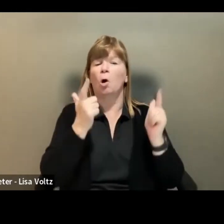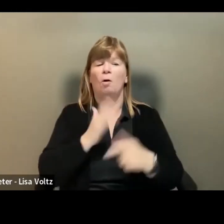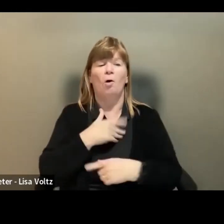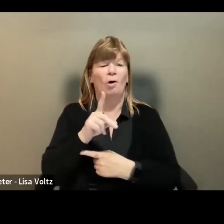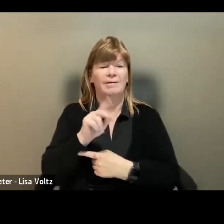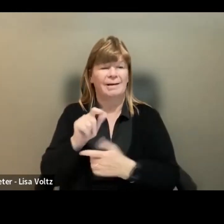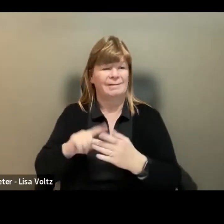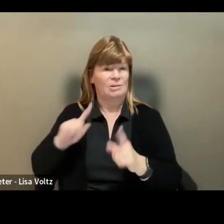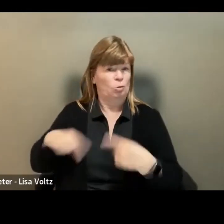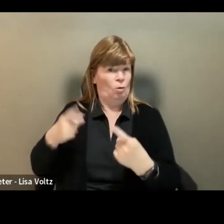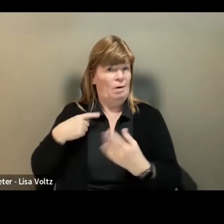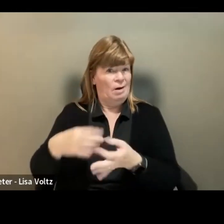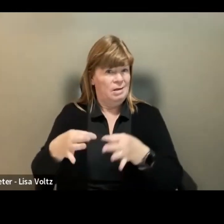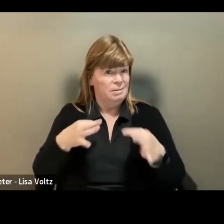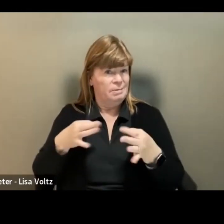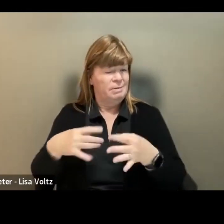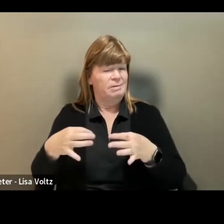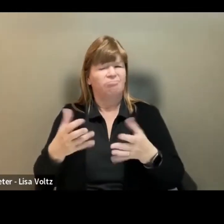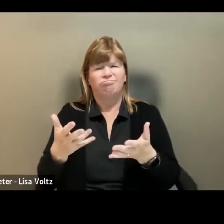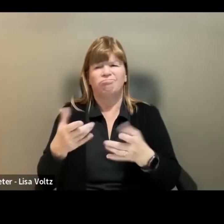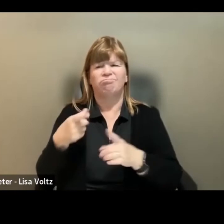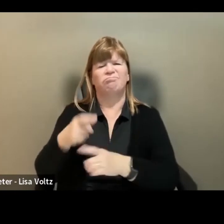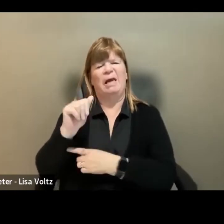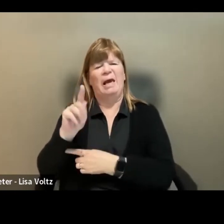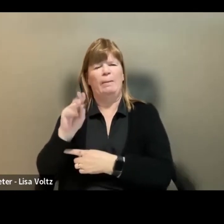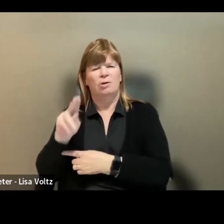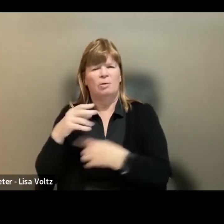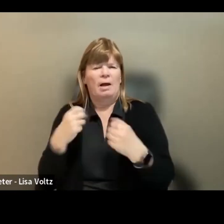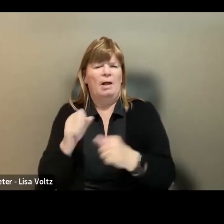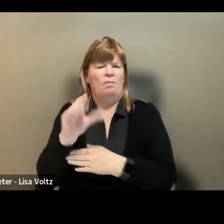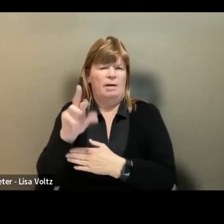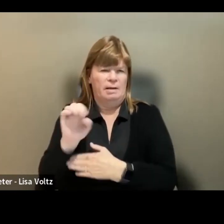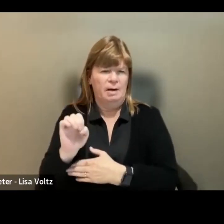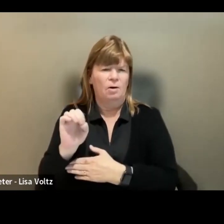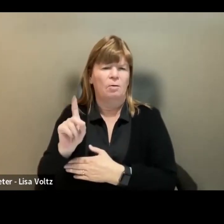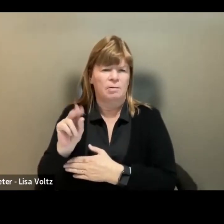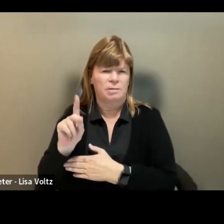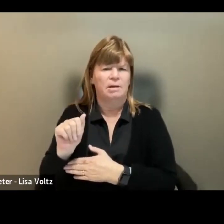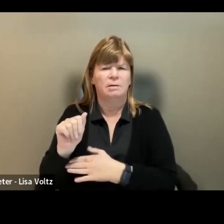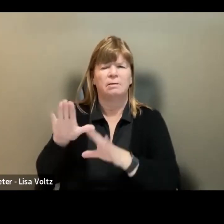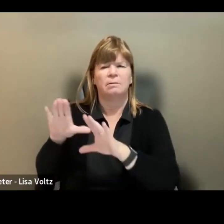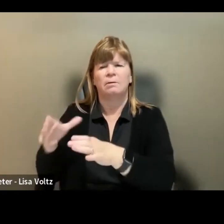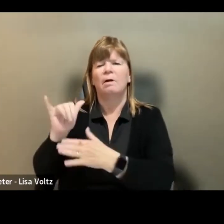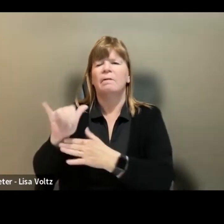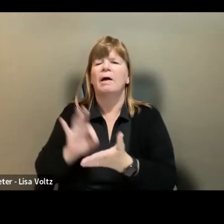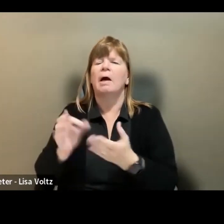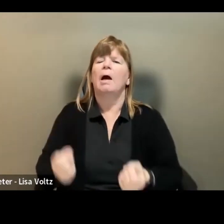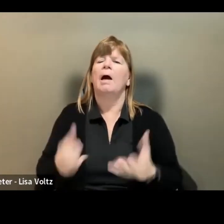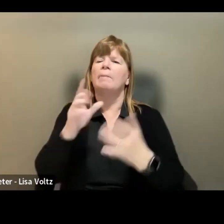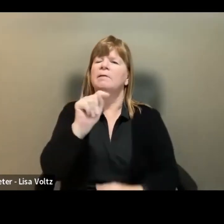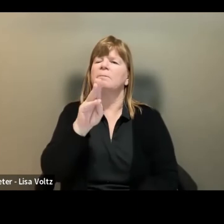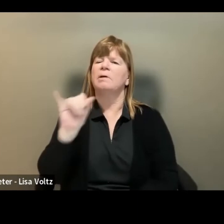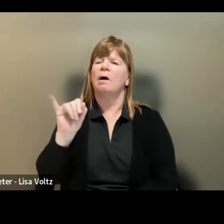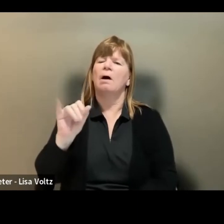far has been based on administrative healthcare data sets. And these count the number of TBI-related emergency